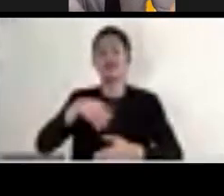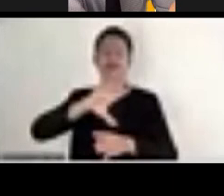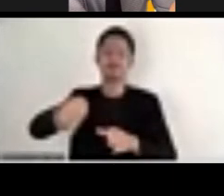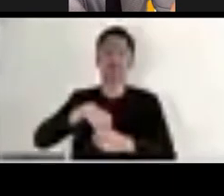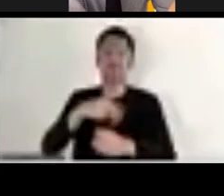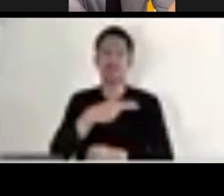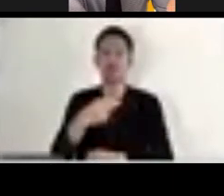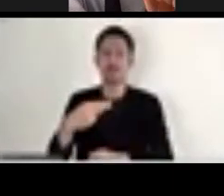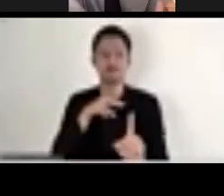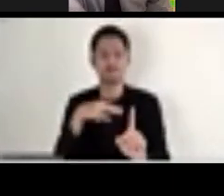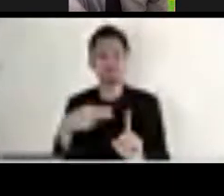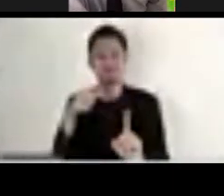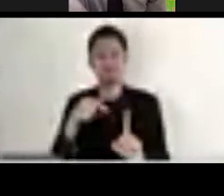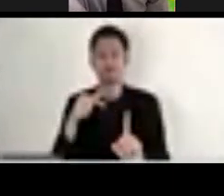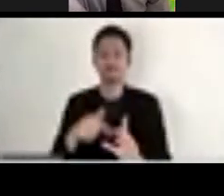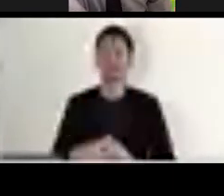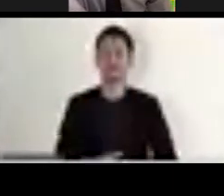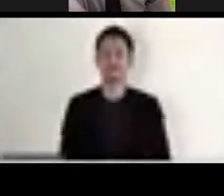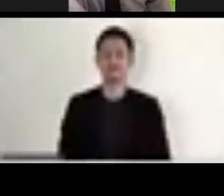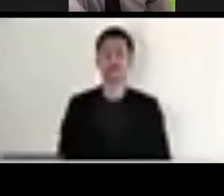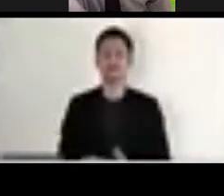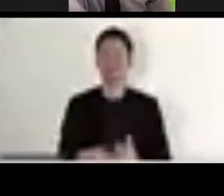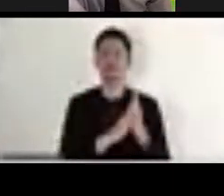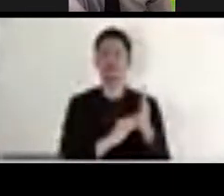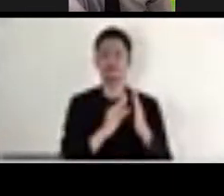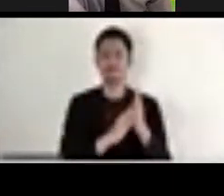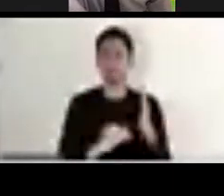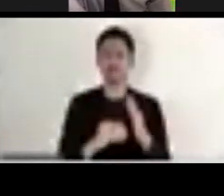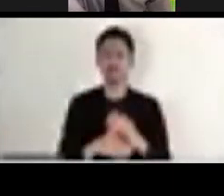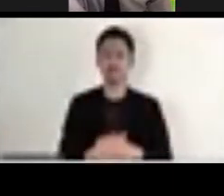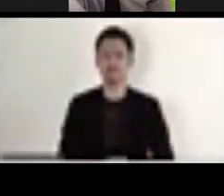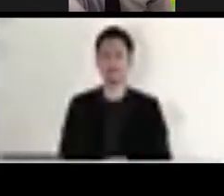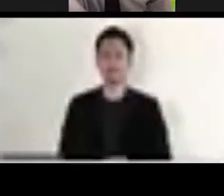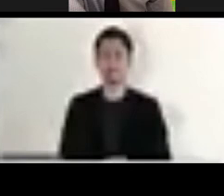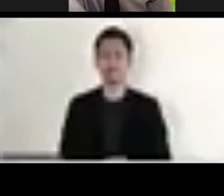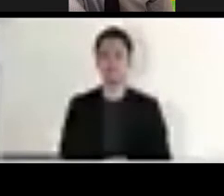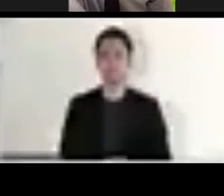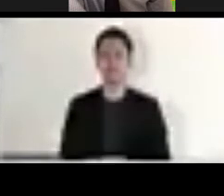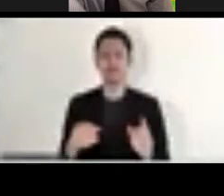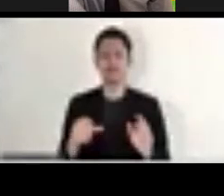pop ramdas mekente Daihatsu Watching with strawberry